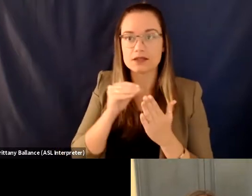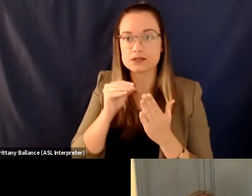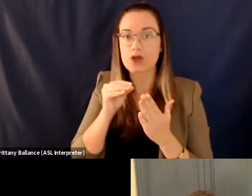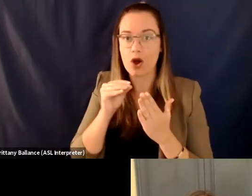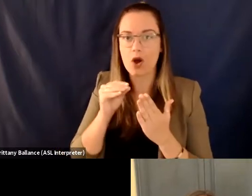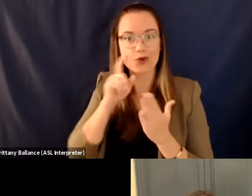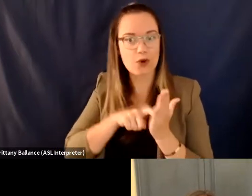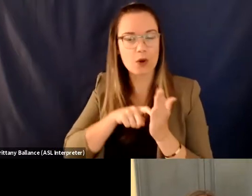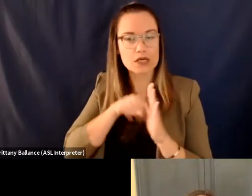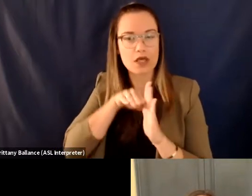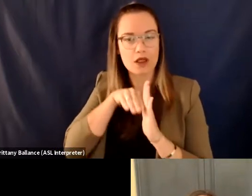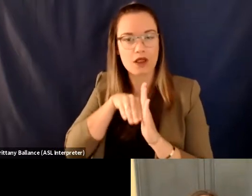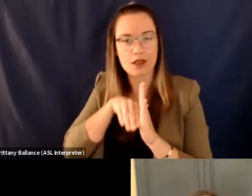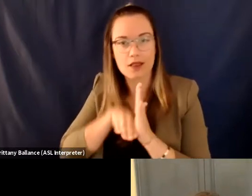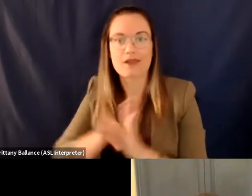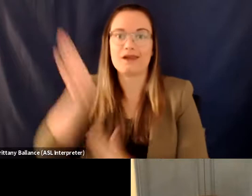He was,